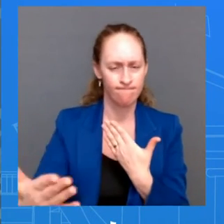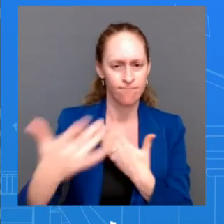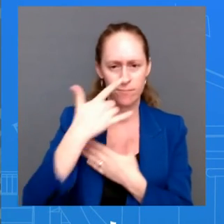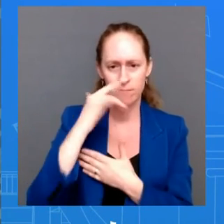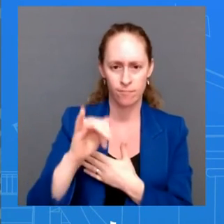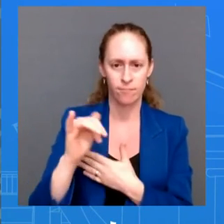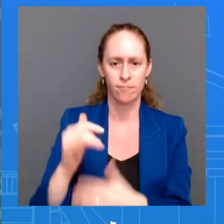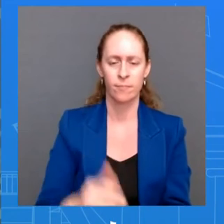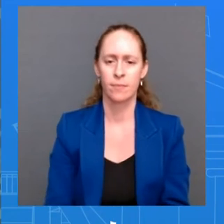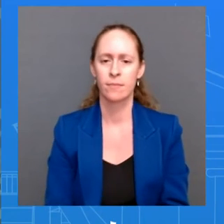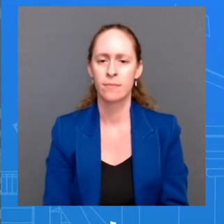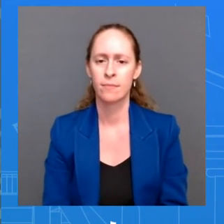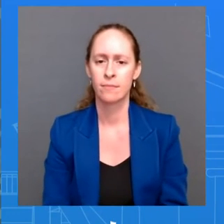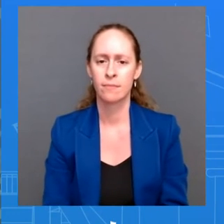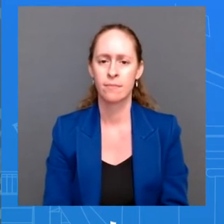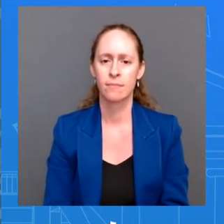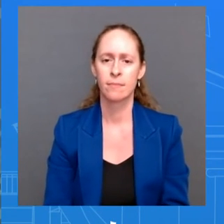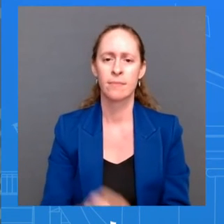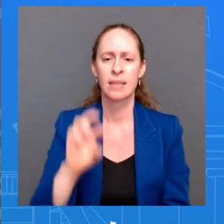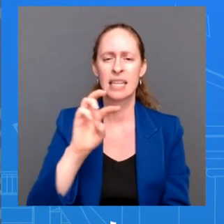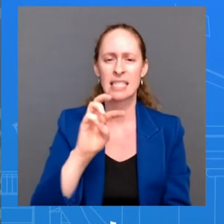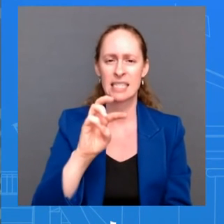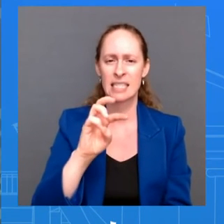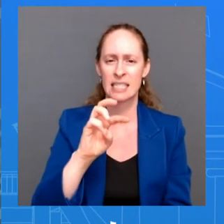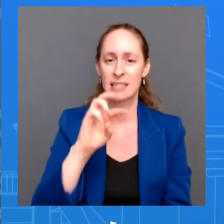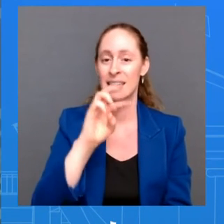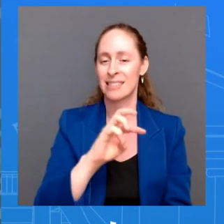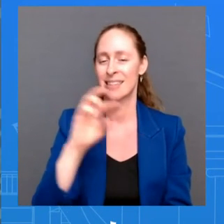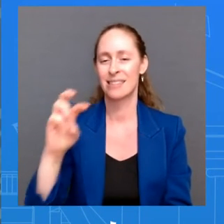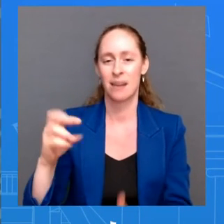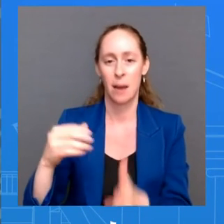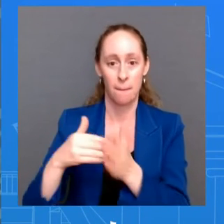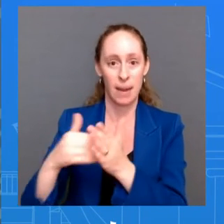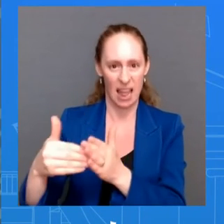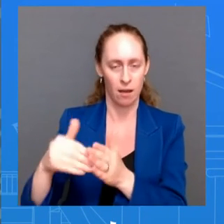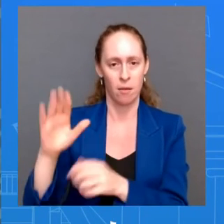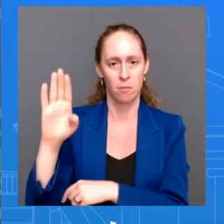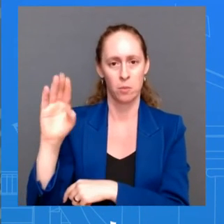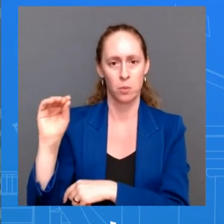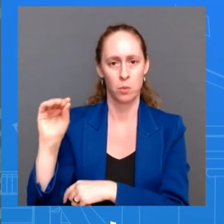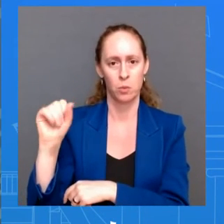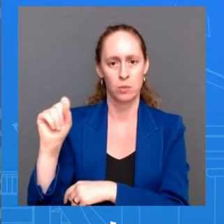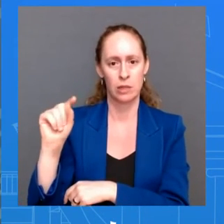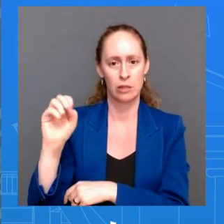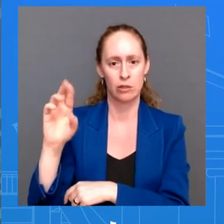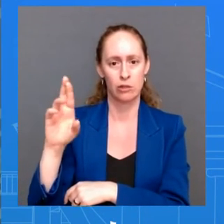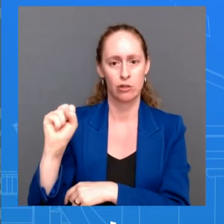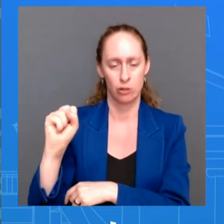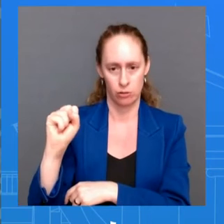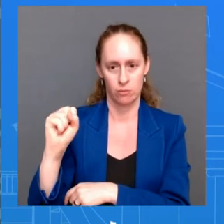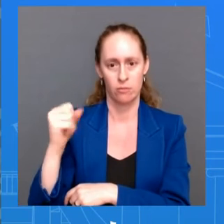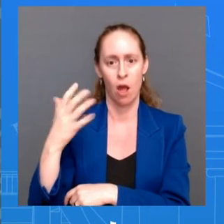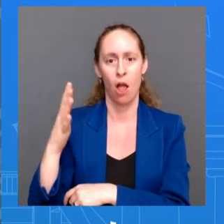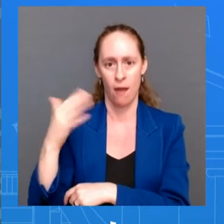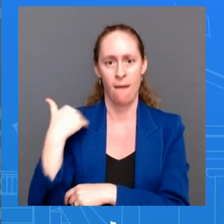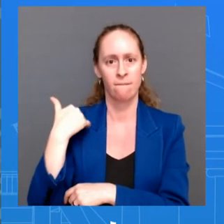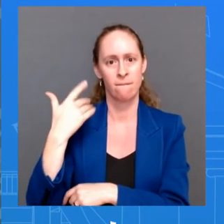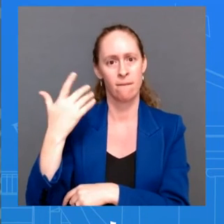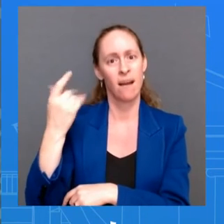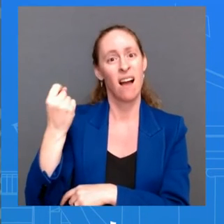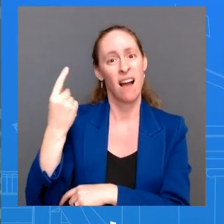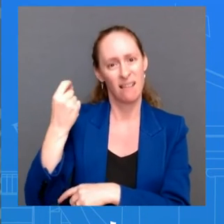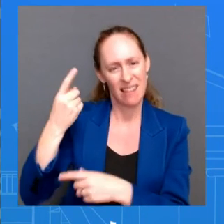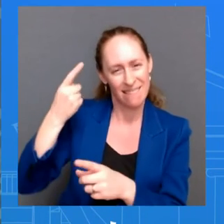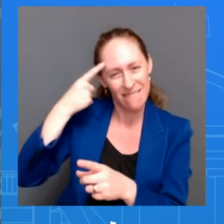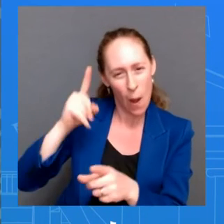boosters for specifically for the BA4 and the BA5. Once FDA and CDC,